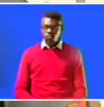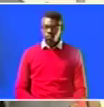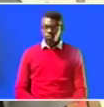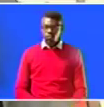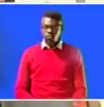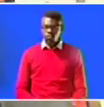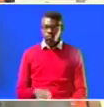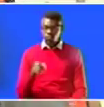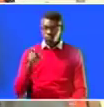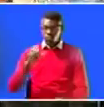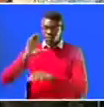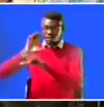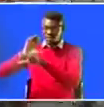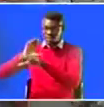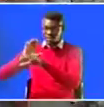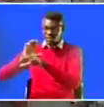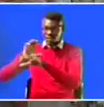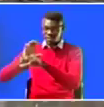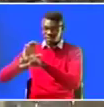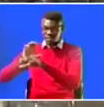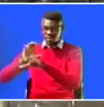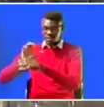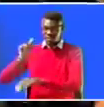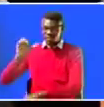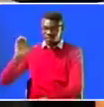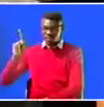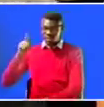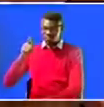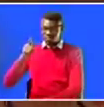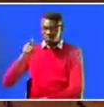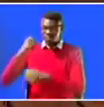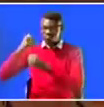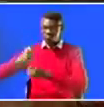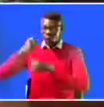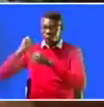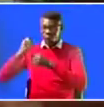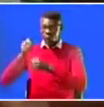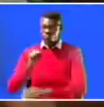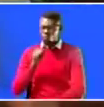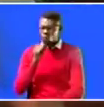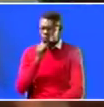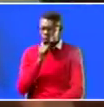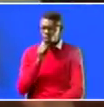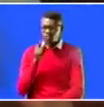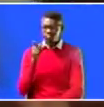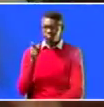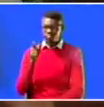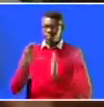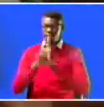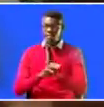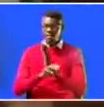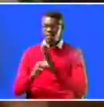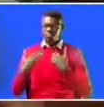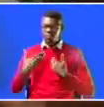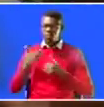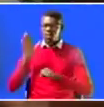The All Saints Cathedral, one of the oldest religious institutions in the country, and it is from here where